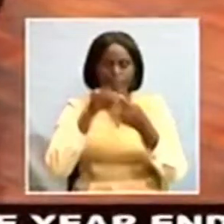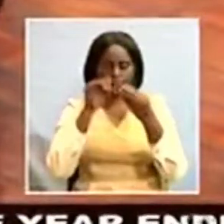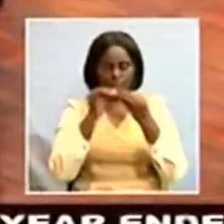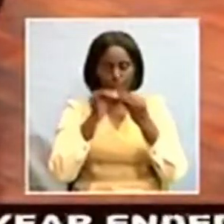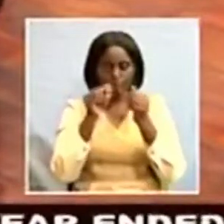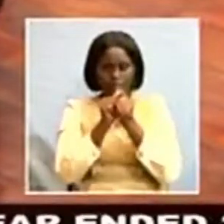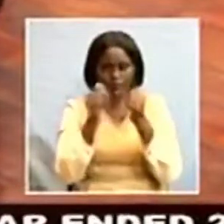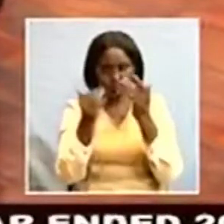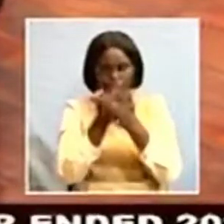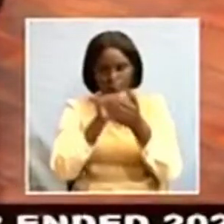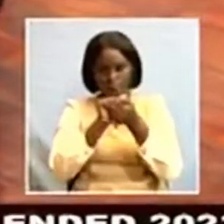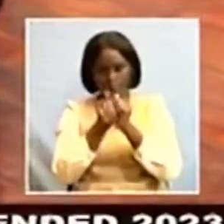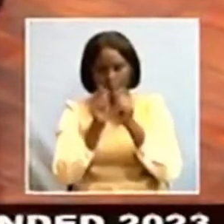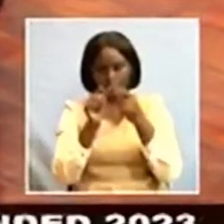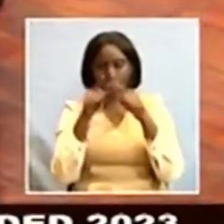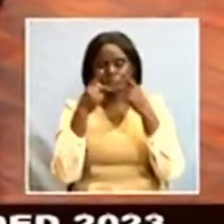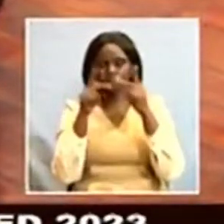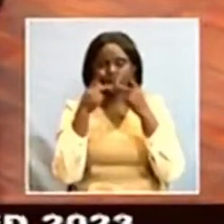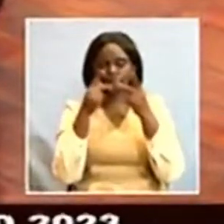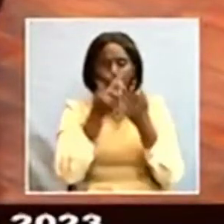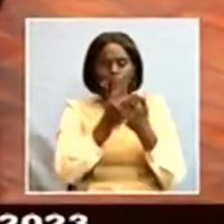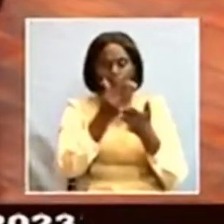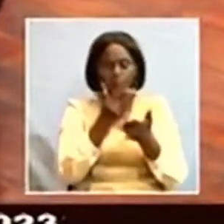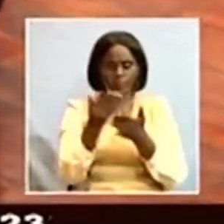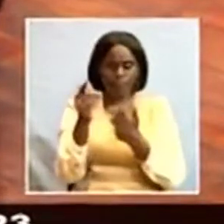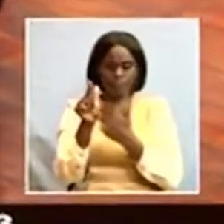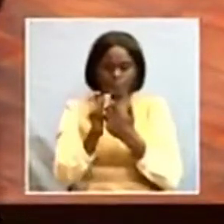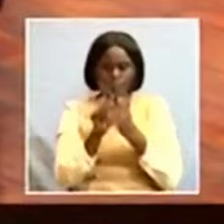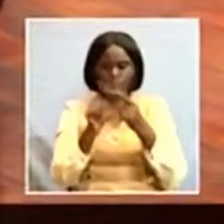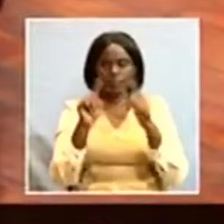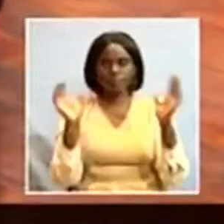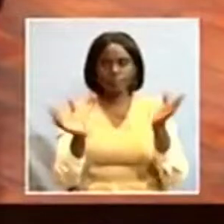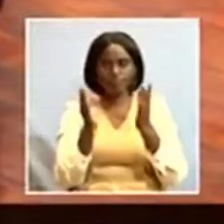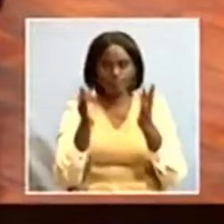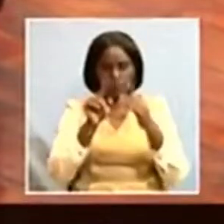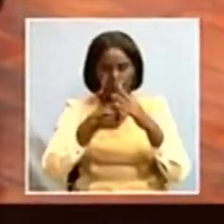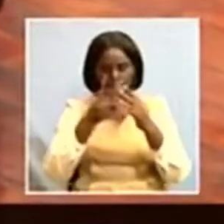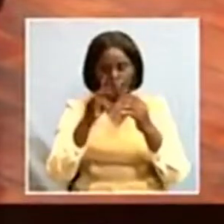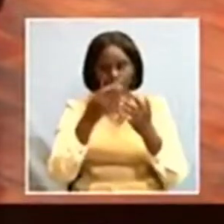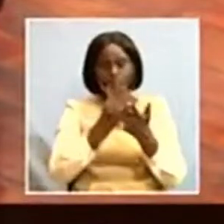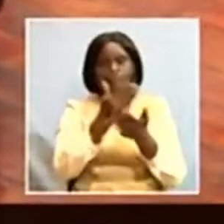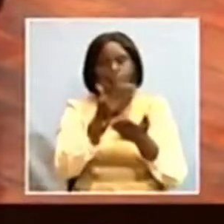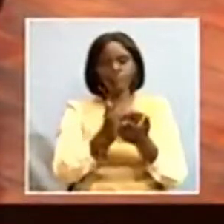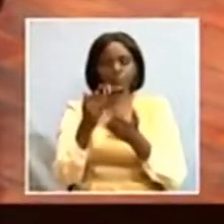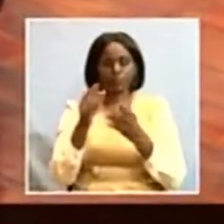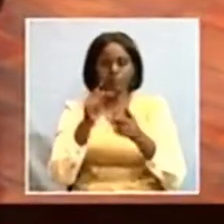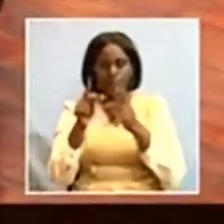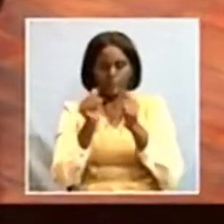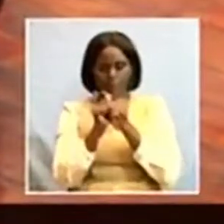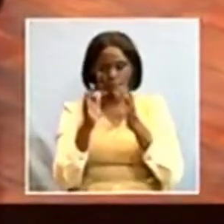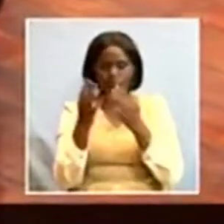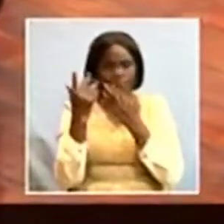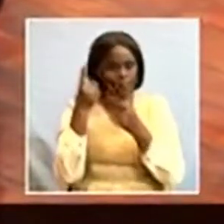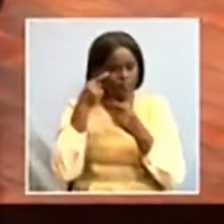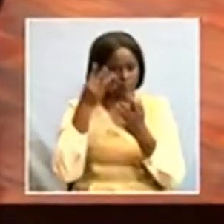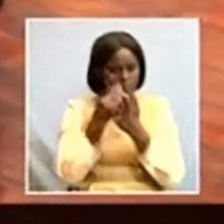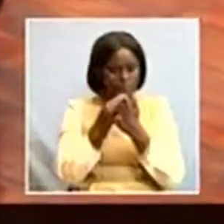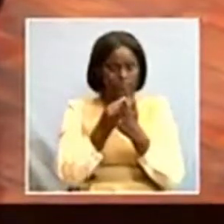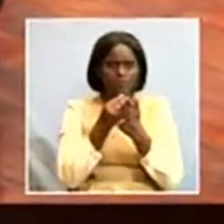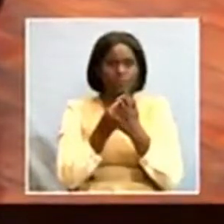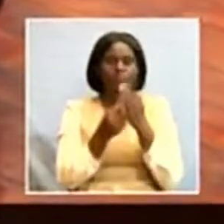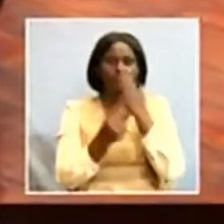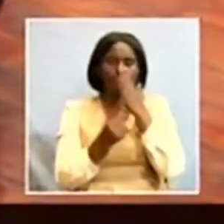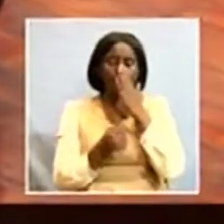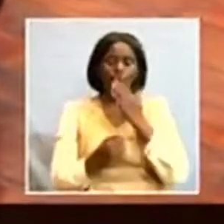the latest amendment to the Public Procurement Act, to encourage the start of procurement process without waiting for funding.